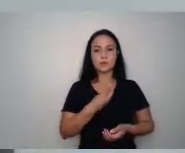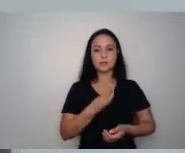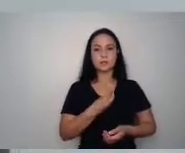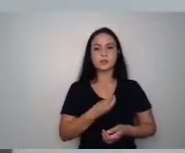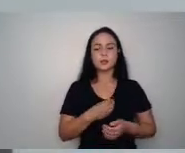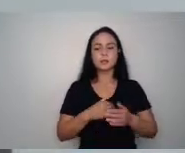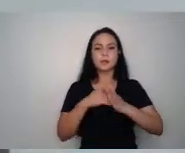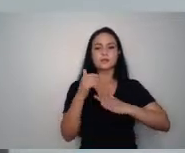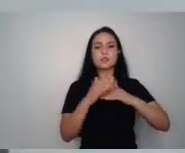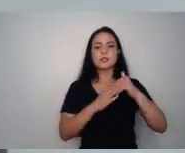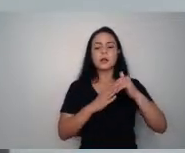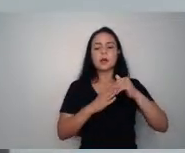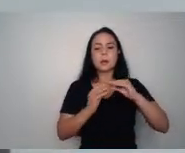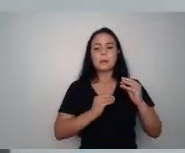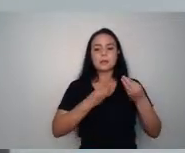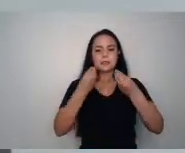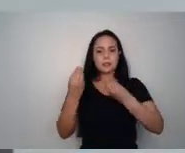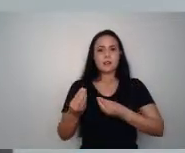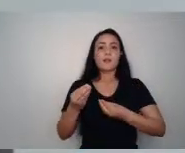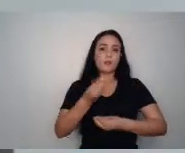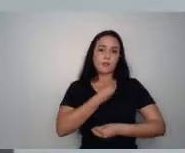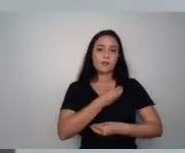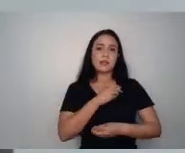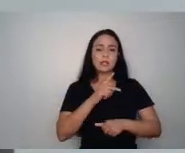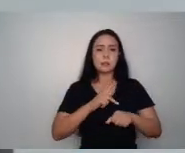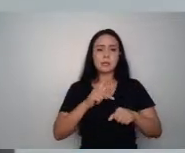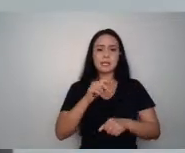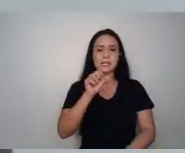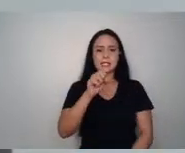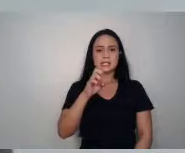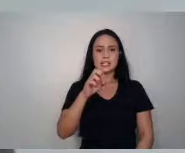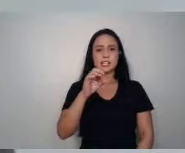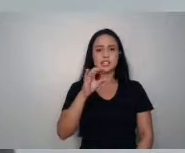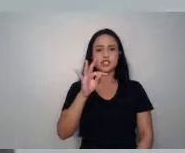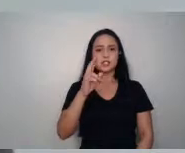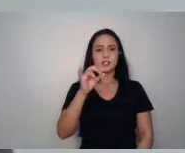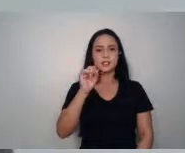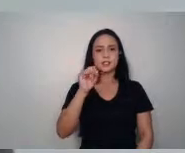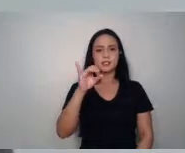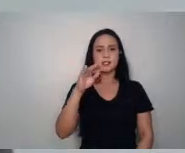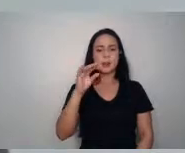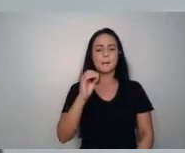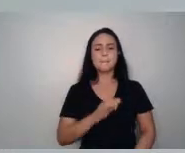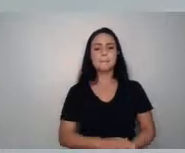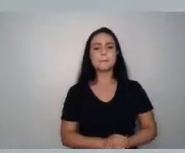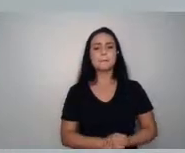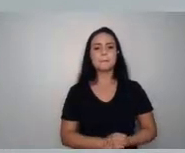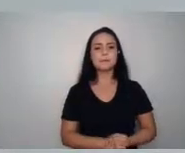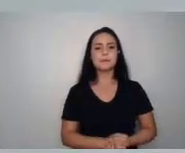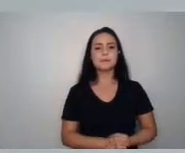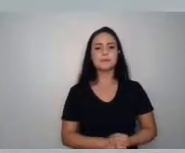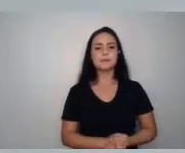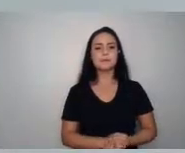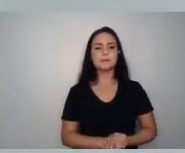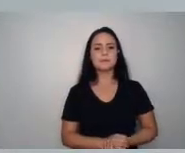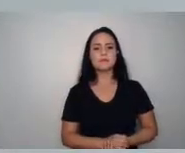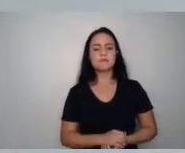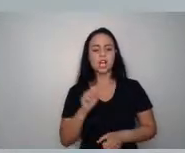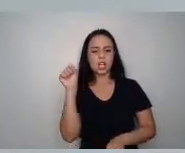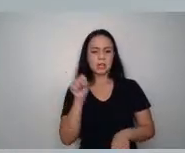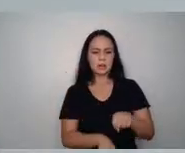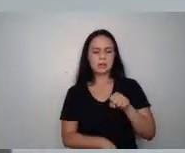and they give up their professional life, because we're still in a sexist country,